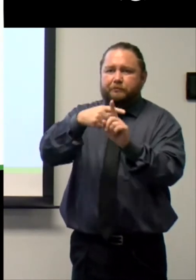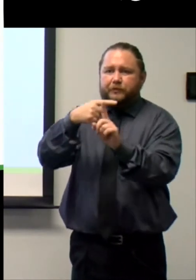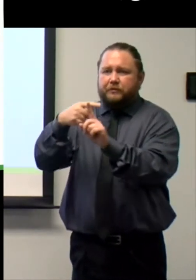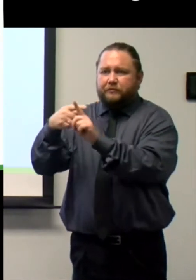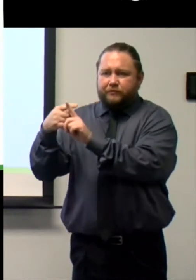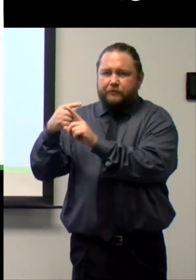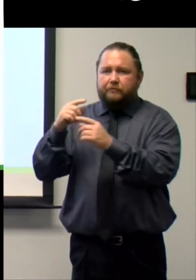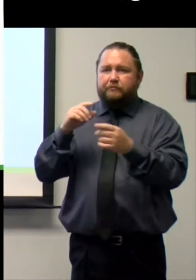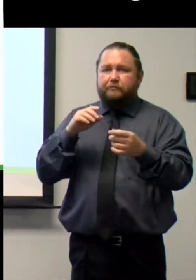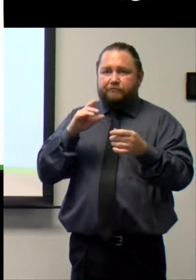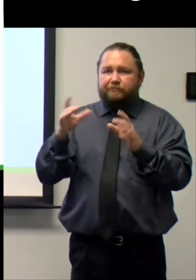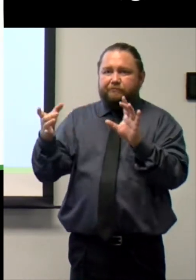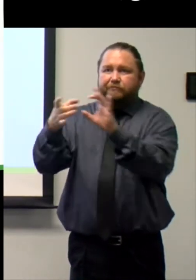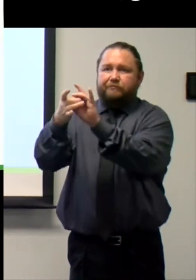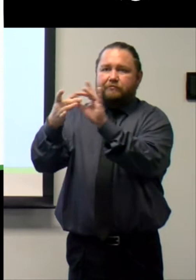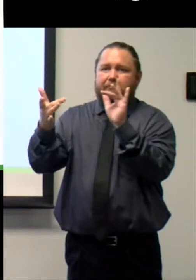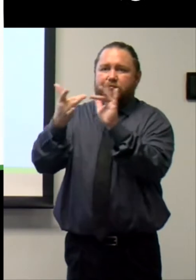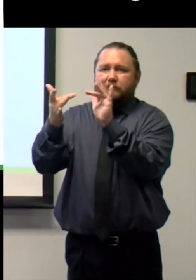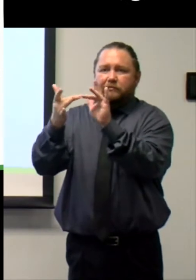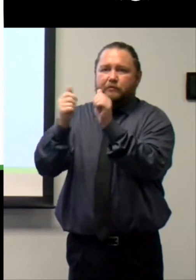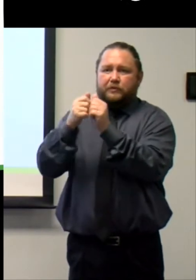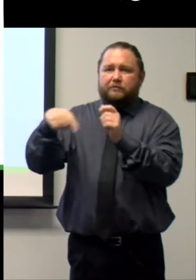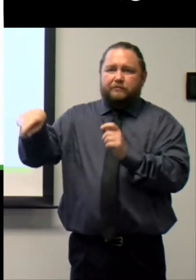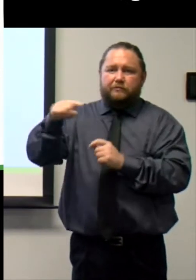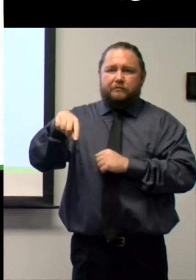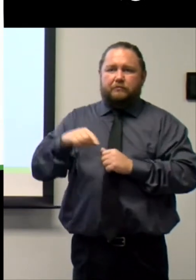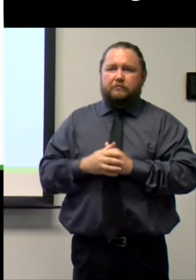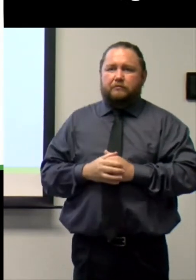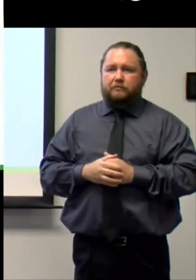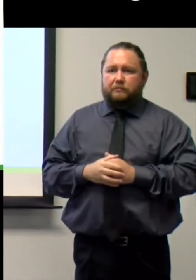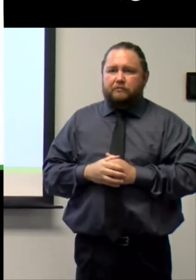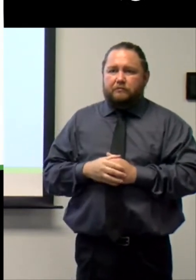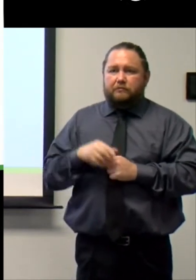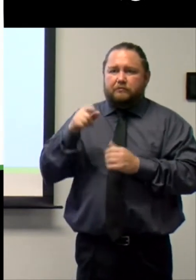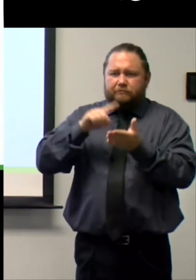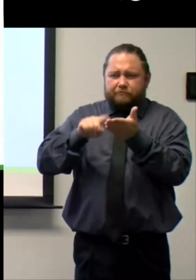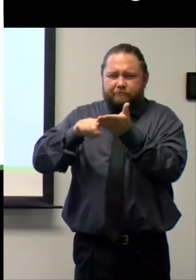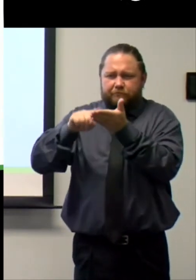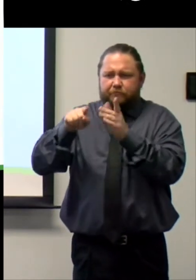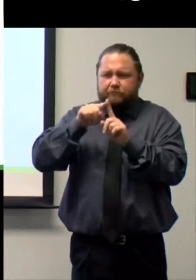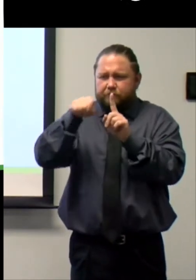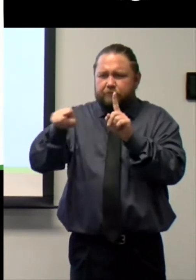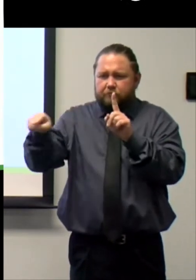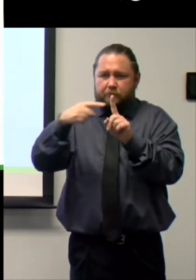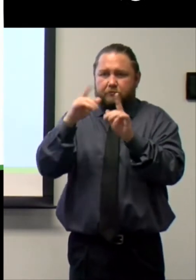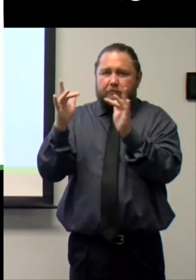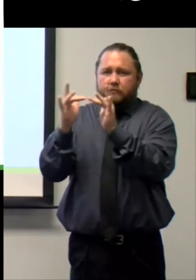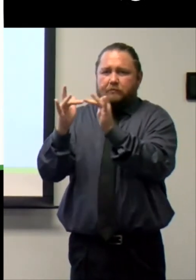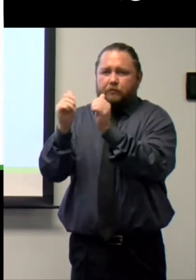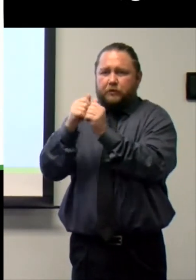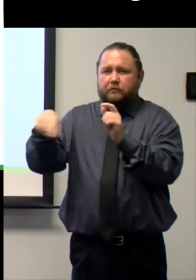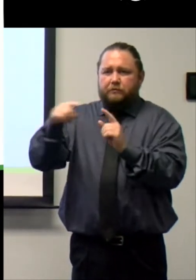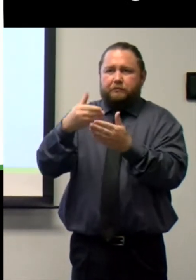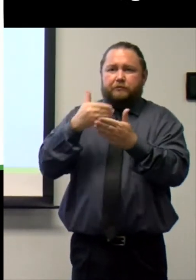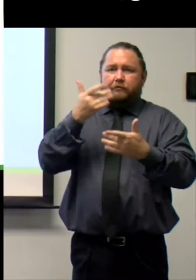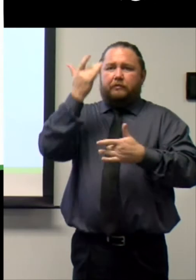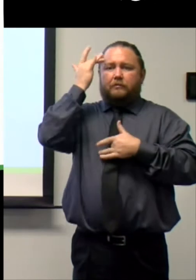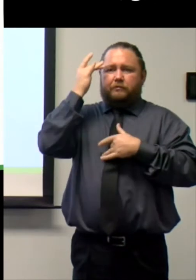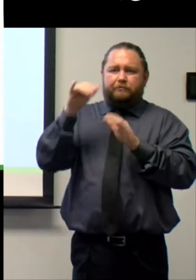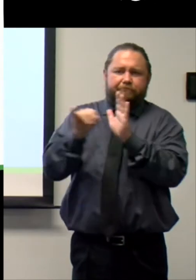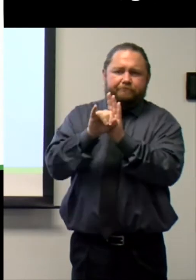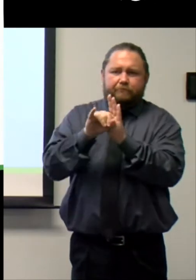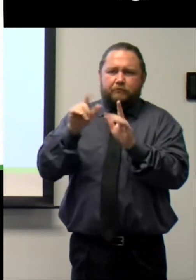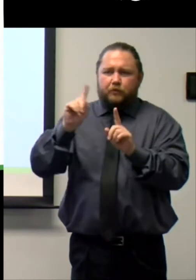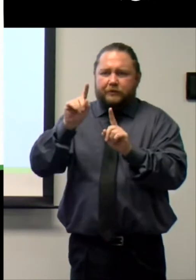they became symptomatic, before they developed symptoms. And then they reach out to